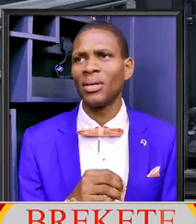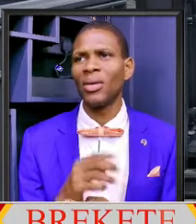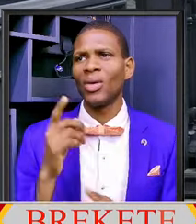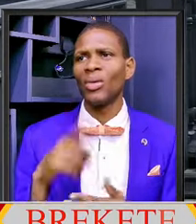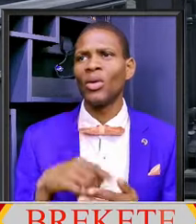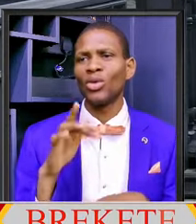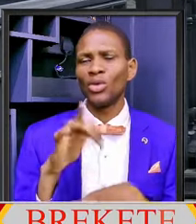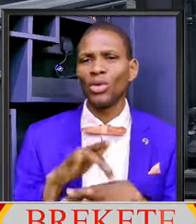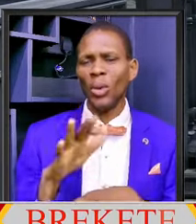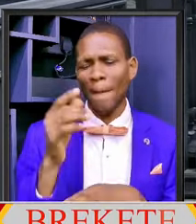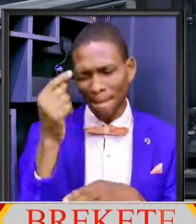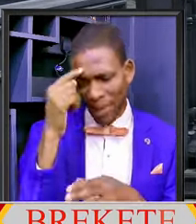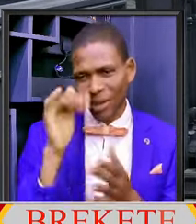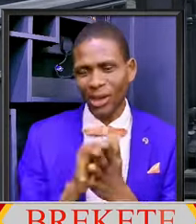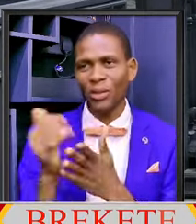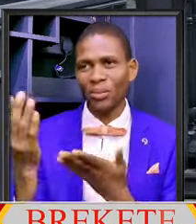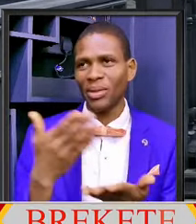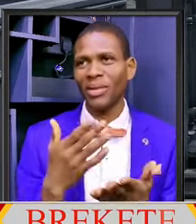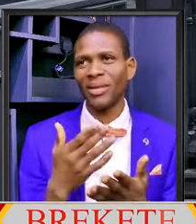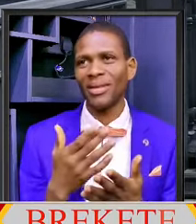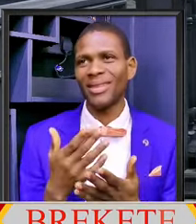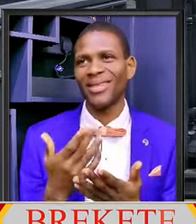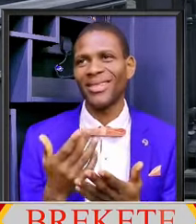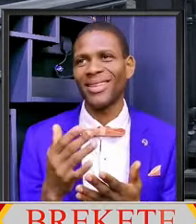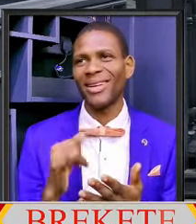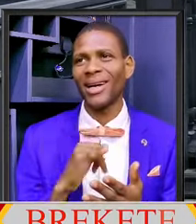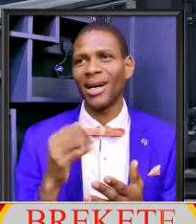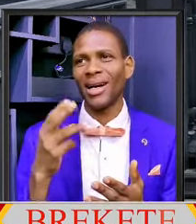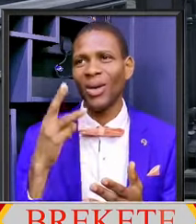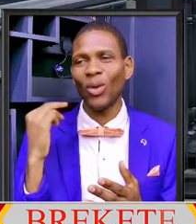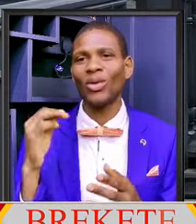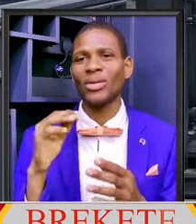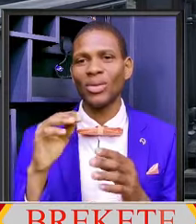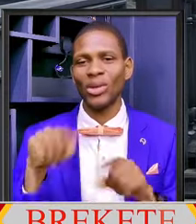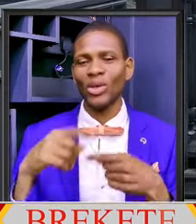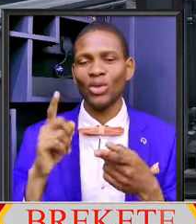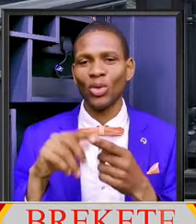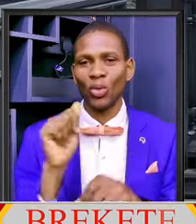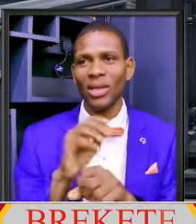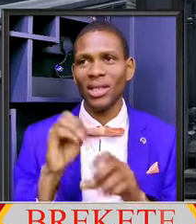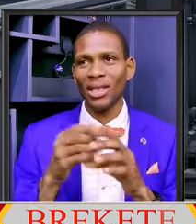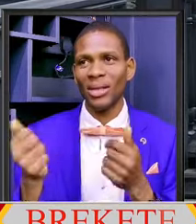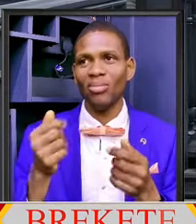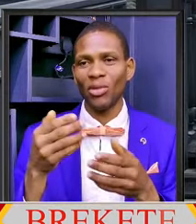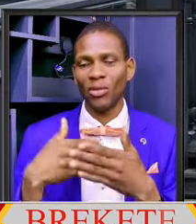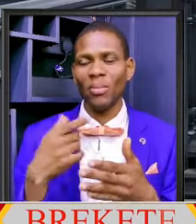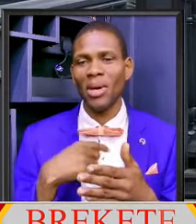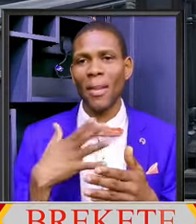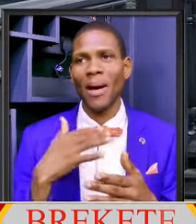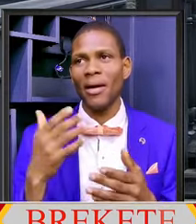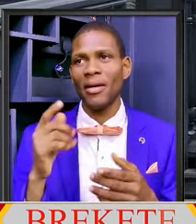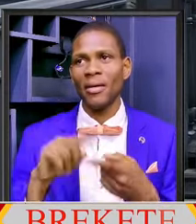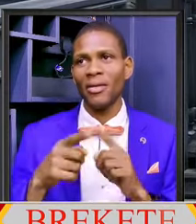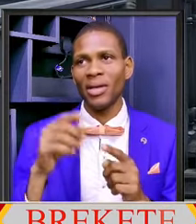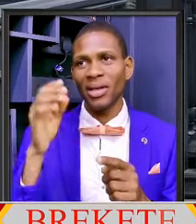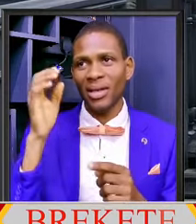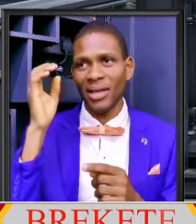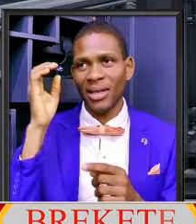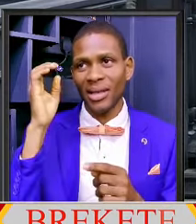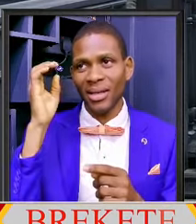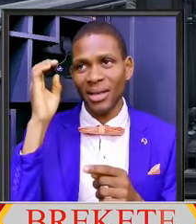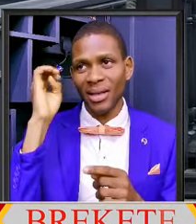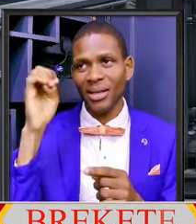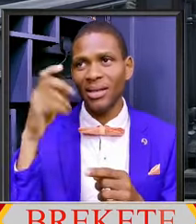Waiting touch your mind where you carry clothes, come sir. Then inside car they go walk. Before me and my friend is in